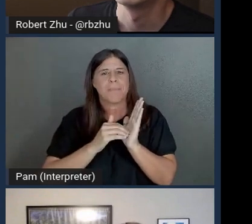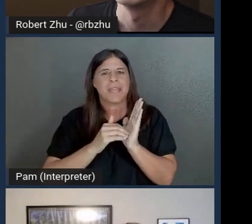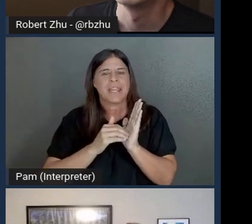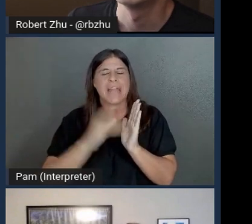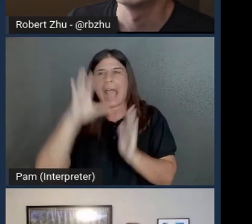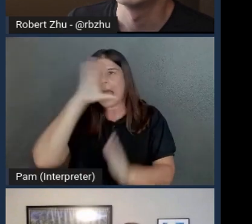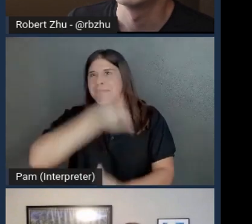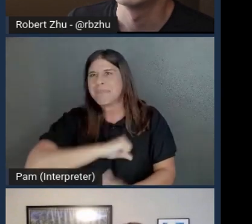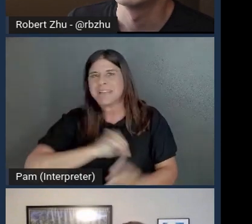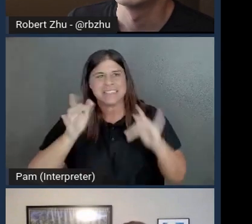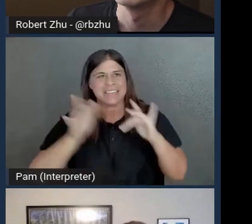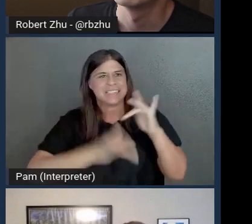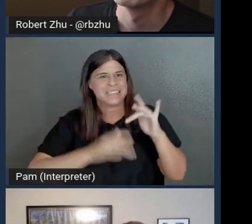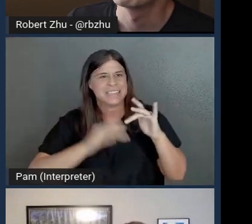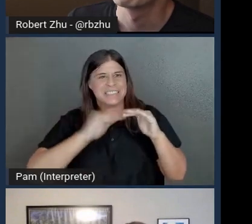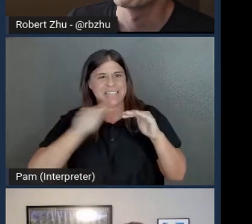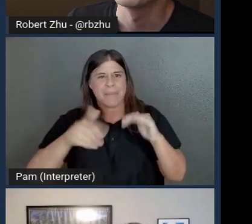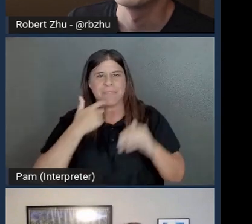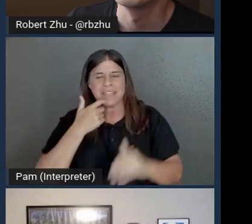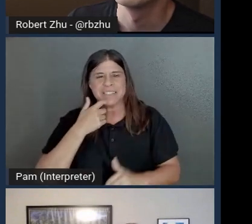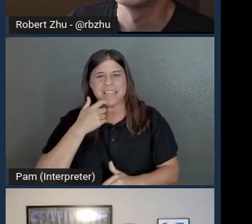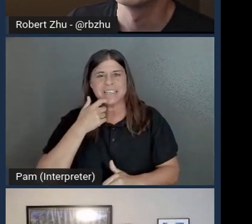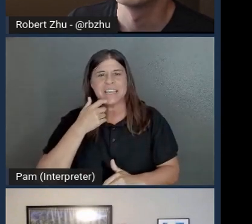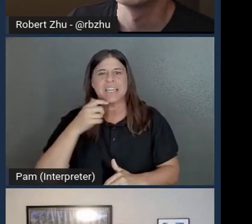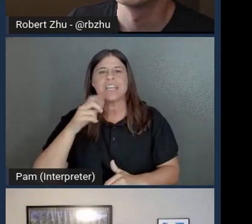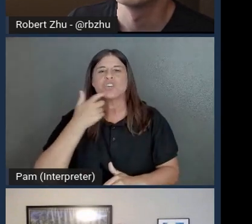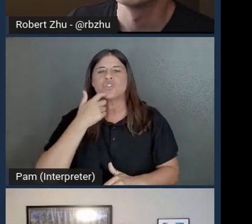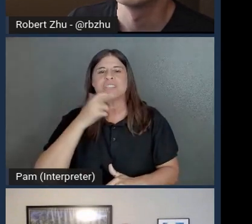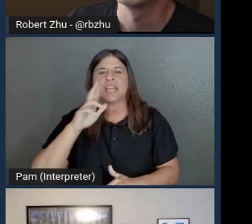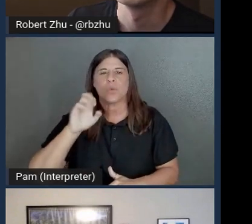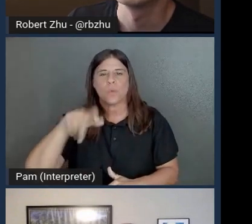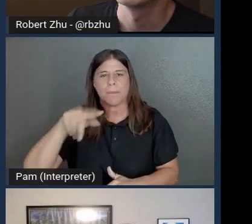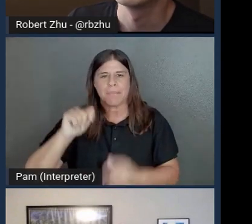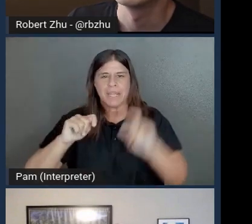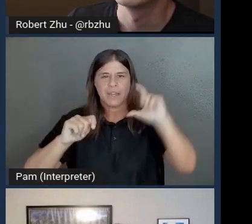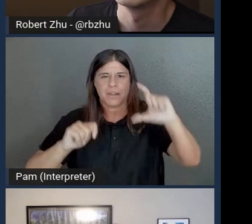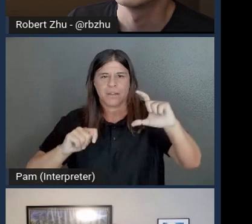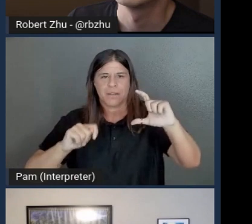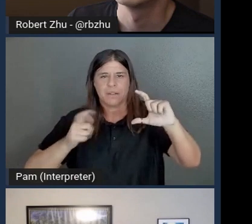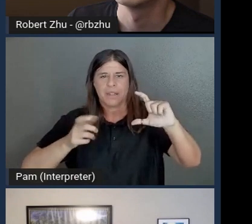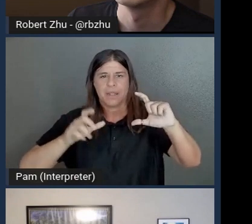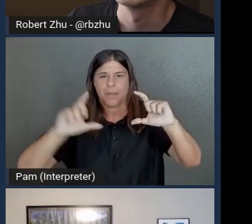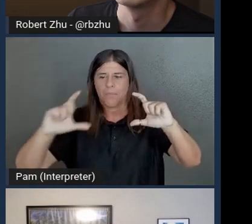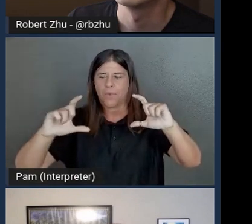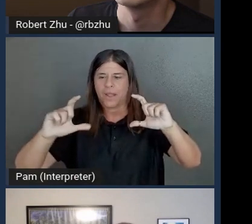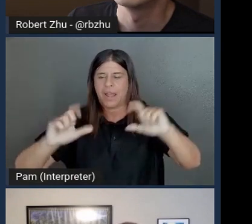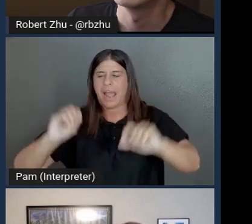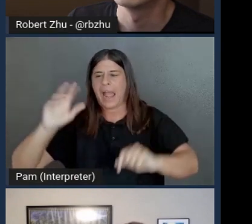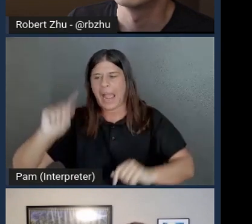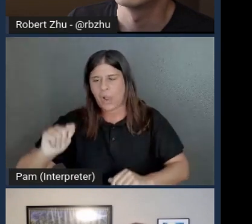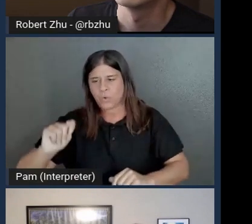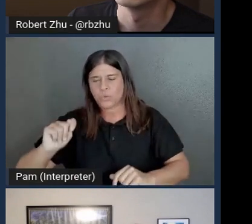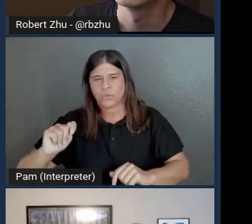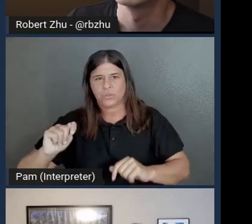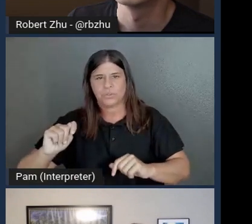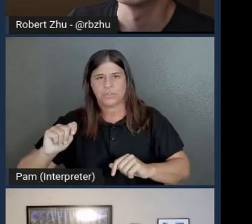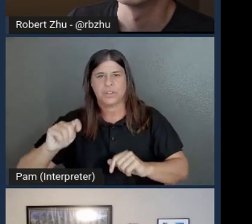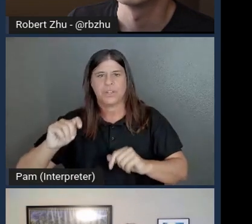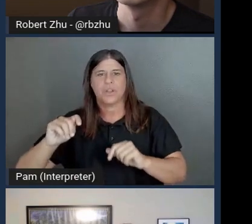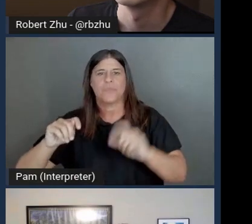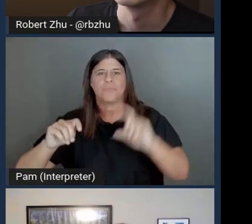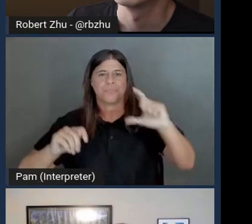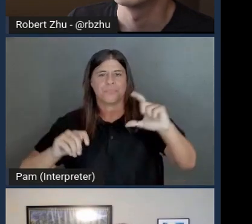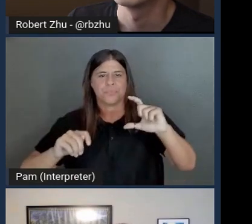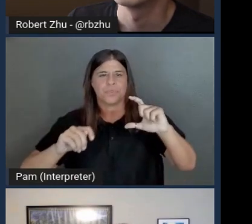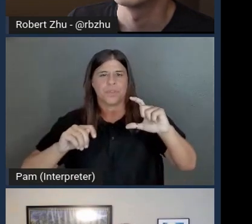there that basically says it should say repeat parentheses out works for, and then a close parentheses to basically say, I want